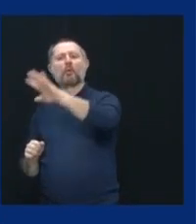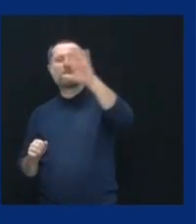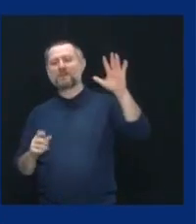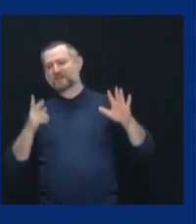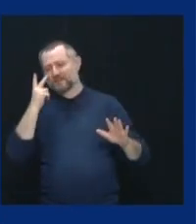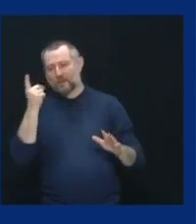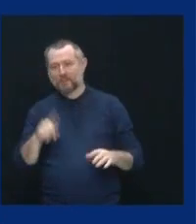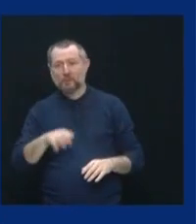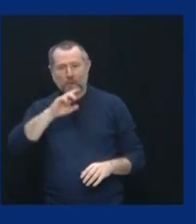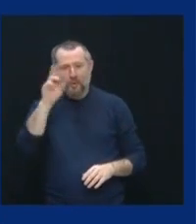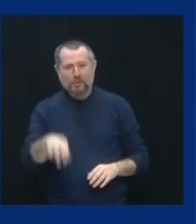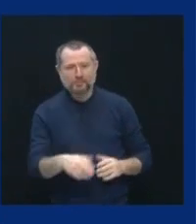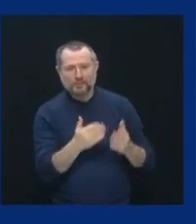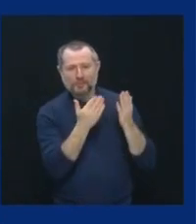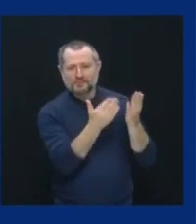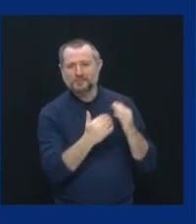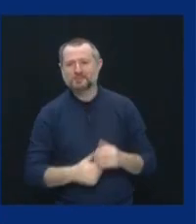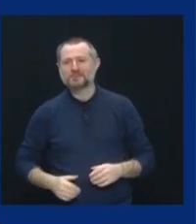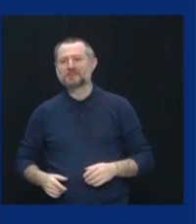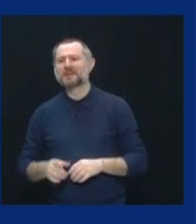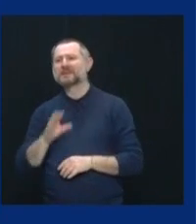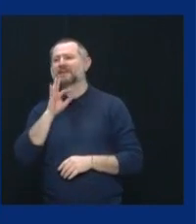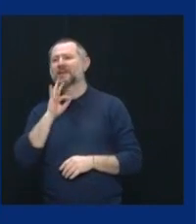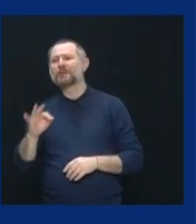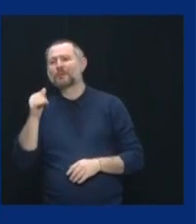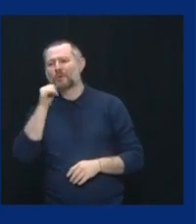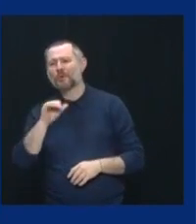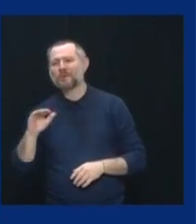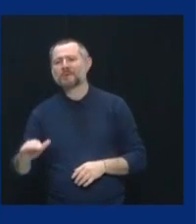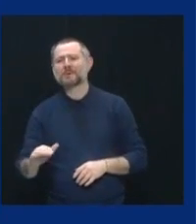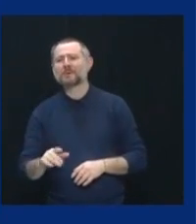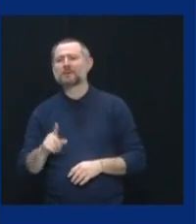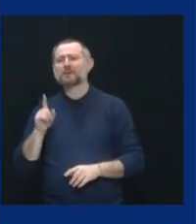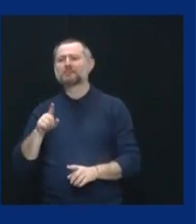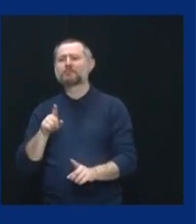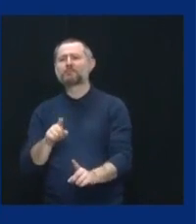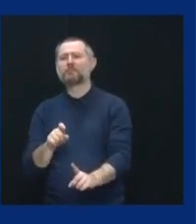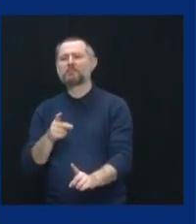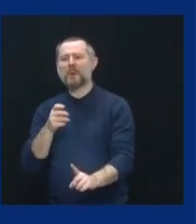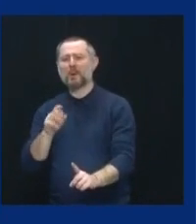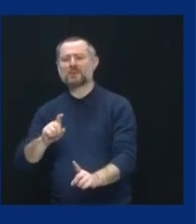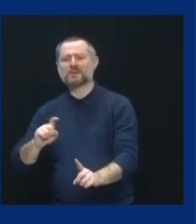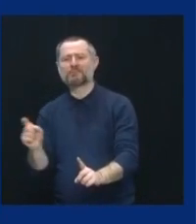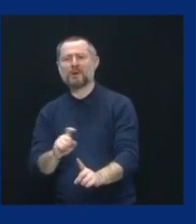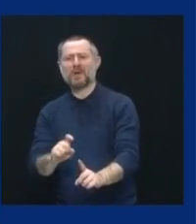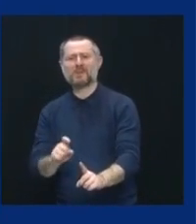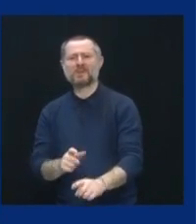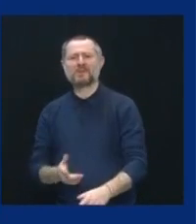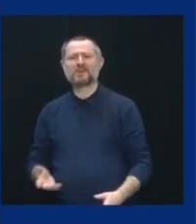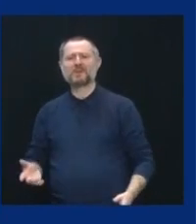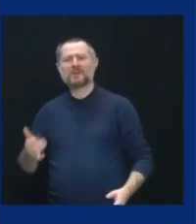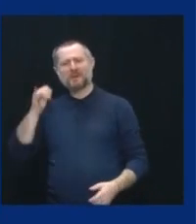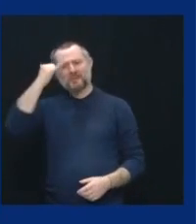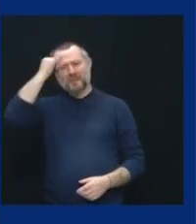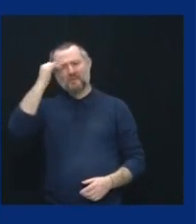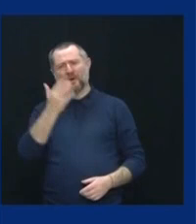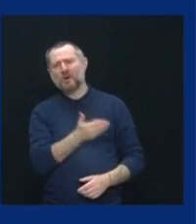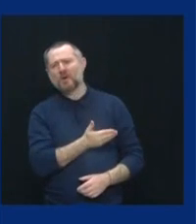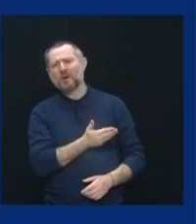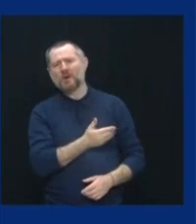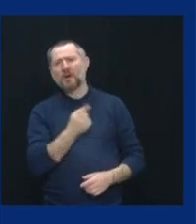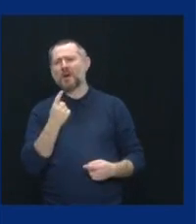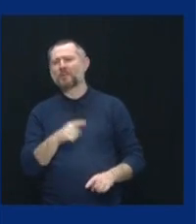Rochester where a 9-year-old girl was pepper sprayed. You have situations in Buffalo where they knocked